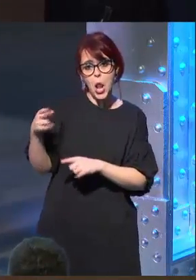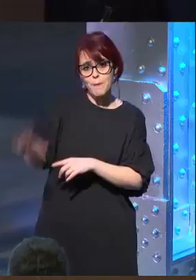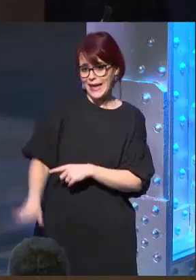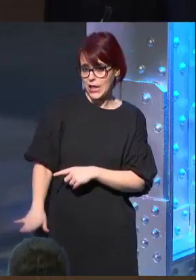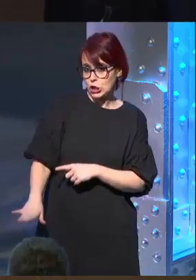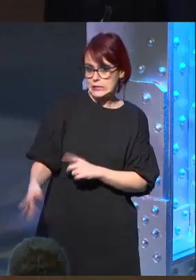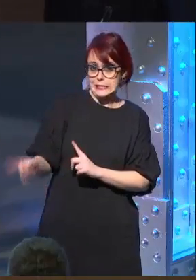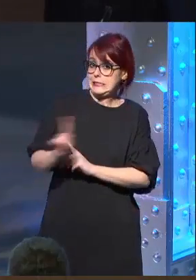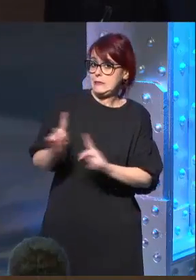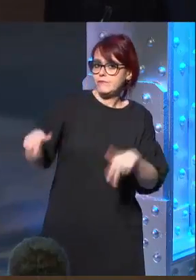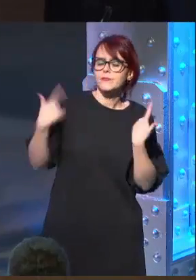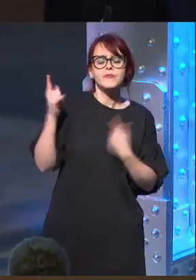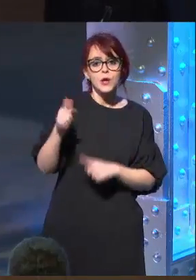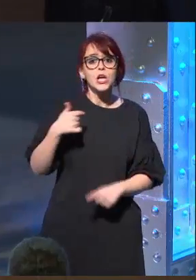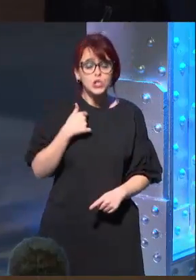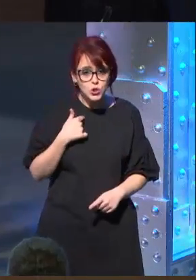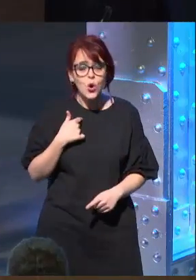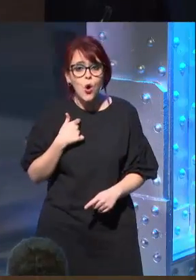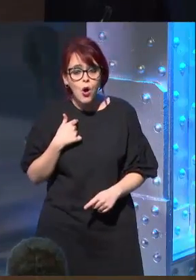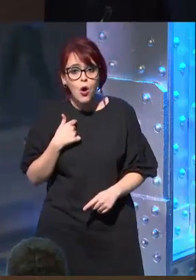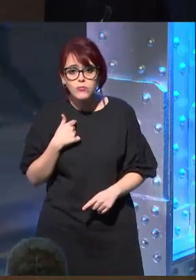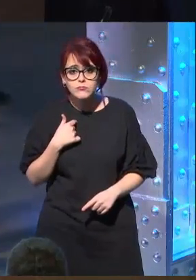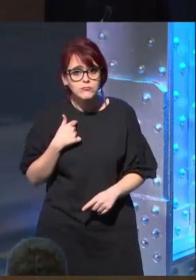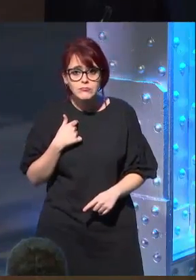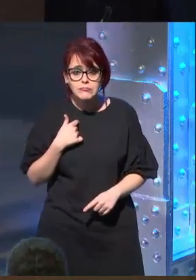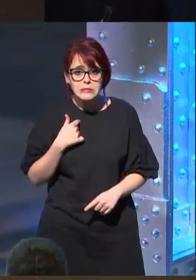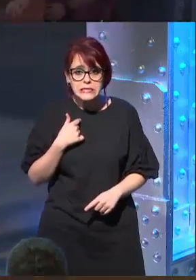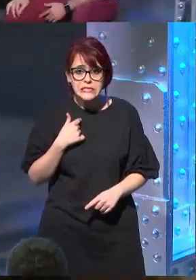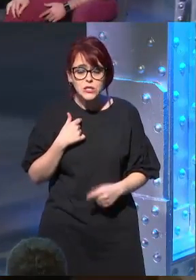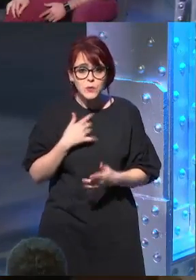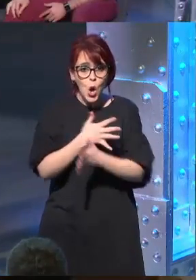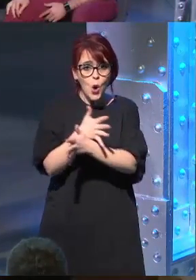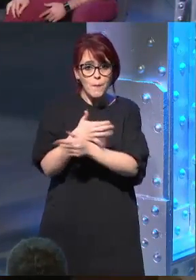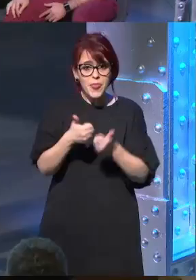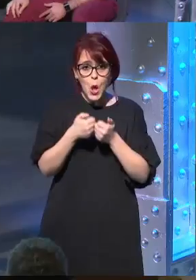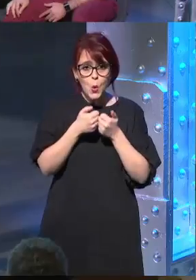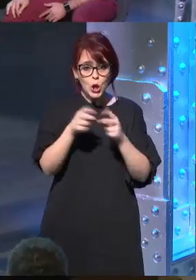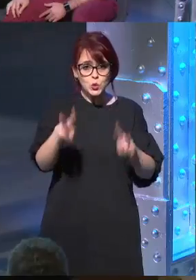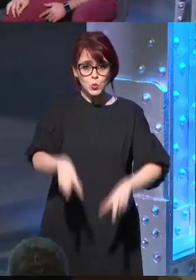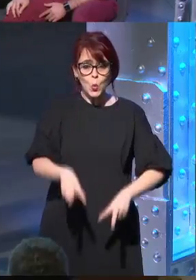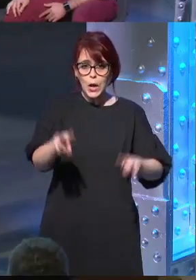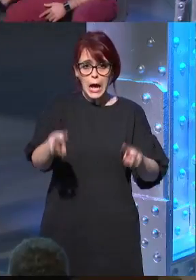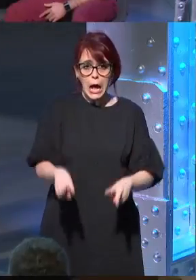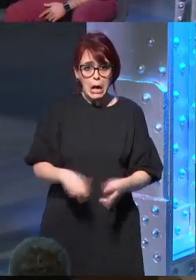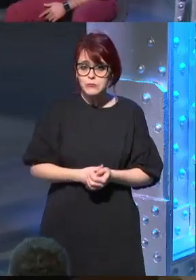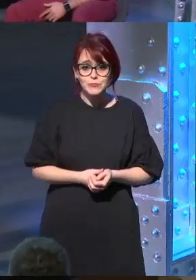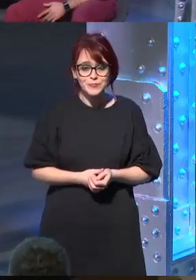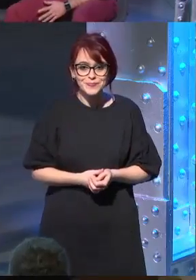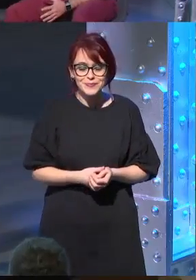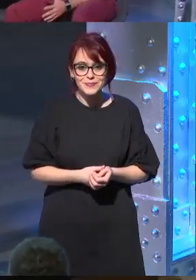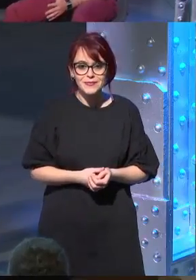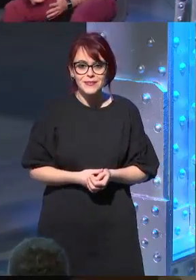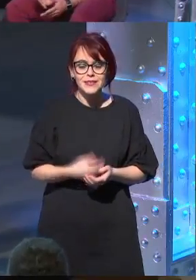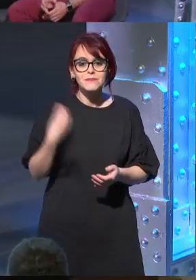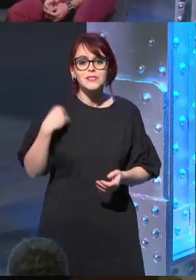I don't play because I have younger brothers and I'm not allowed to play. I never play video games.